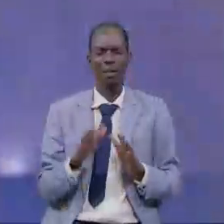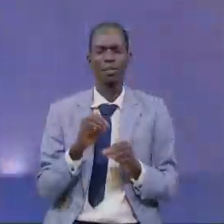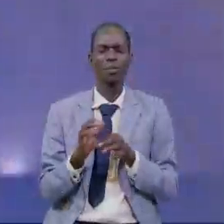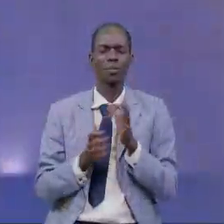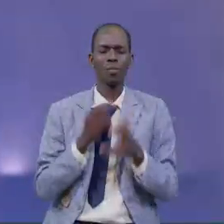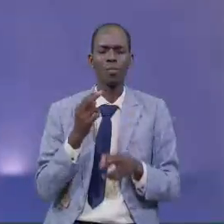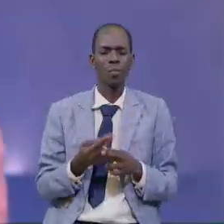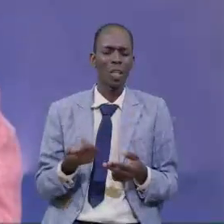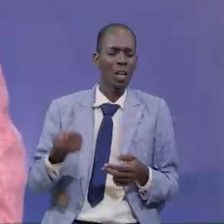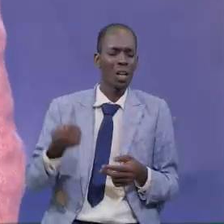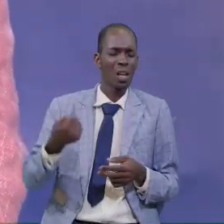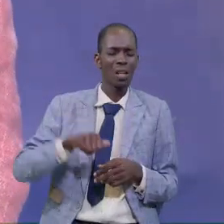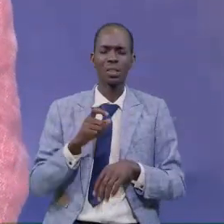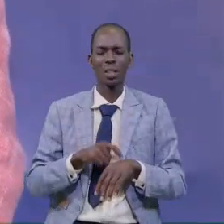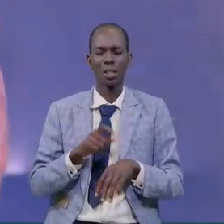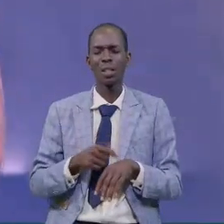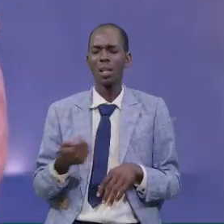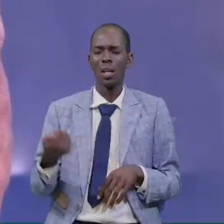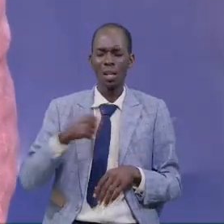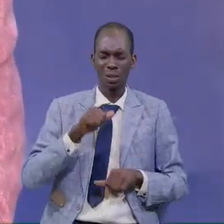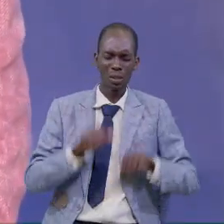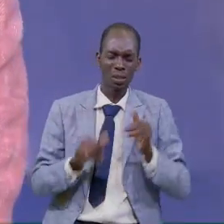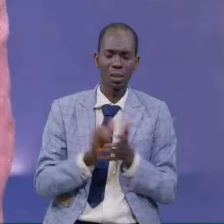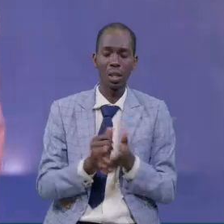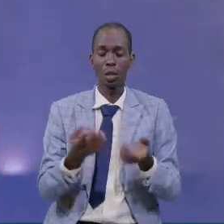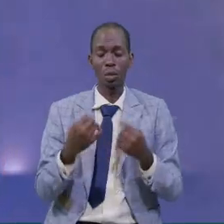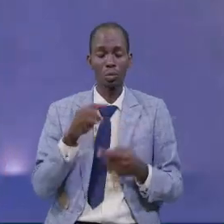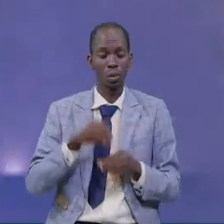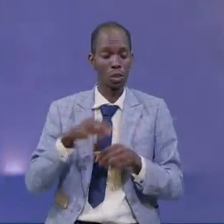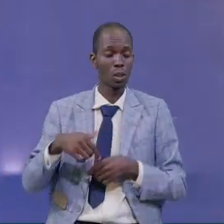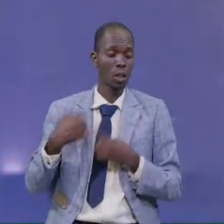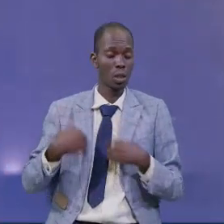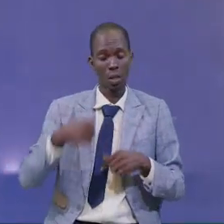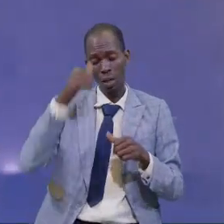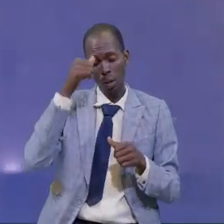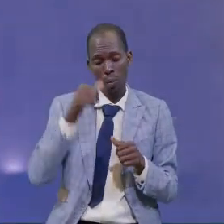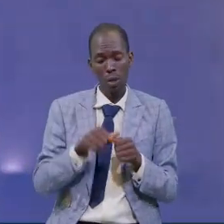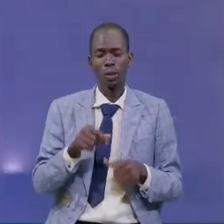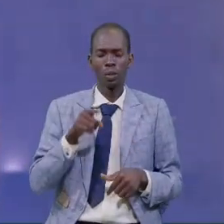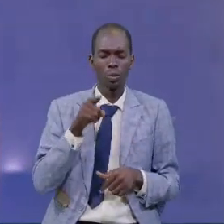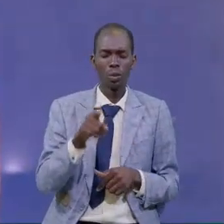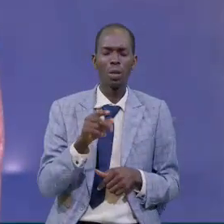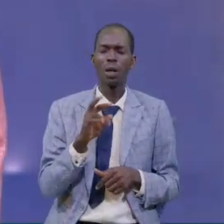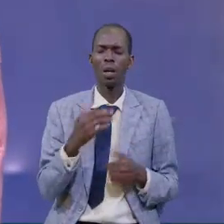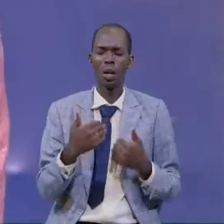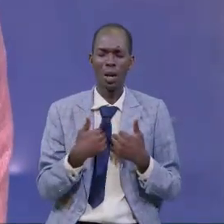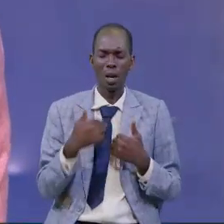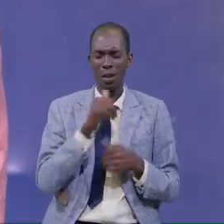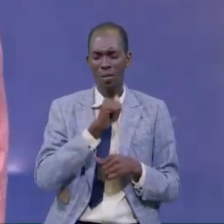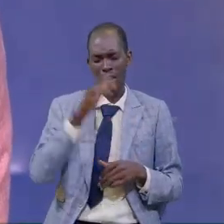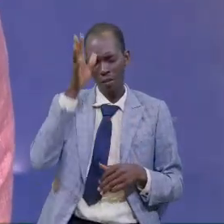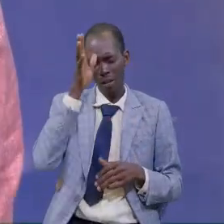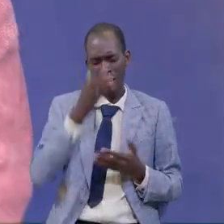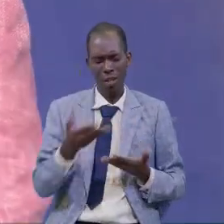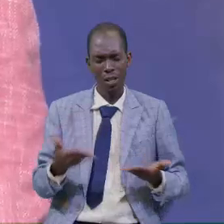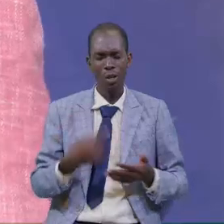Anytime any doubt comes in your heart, remember, you have a father here who is praying